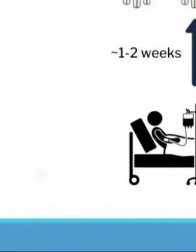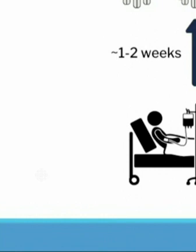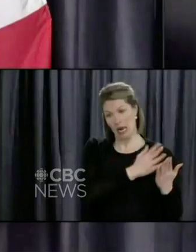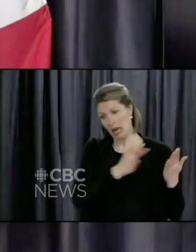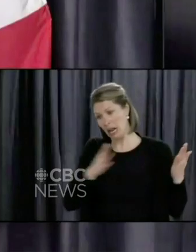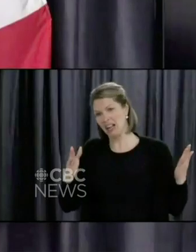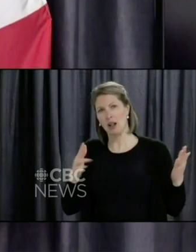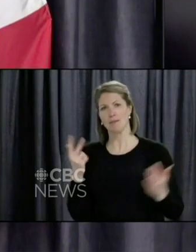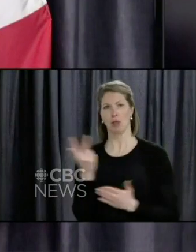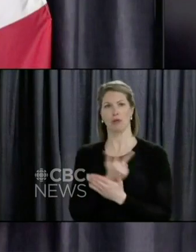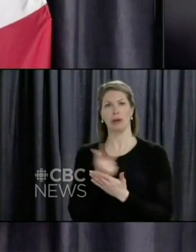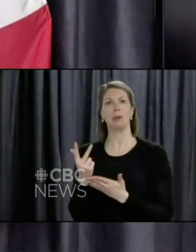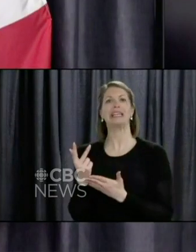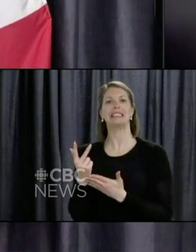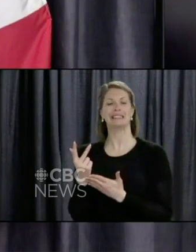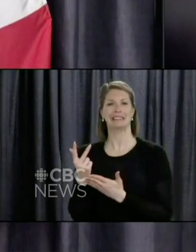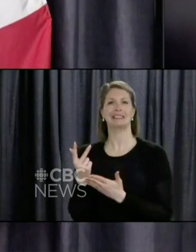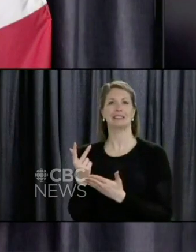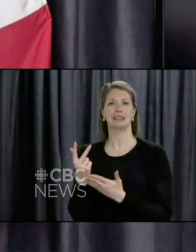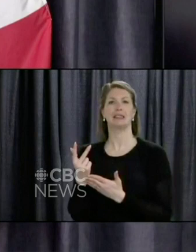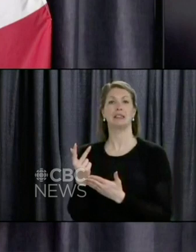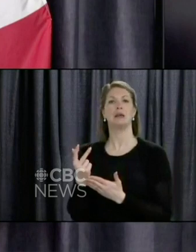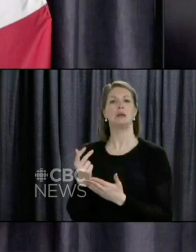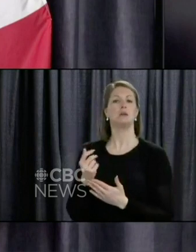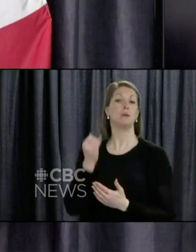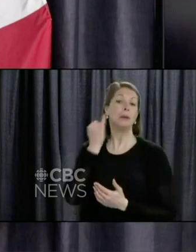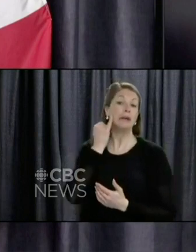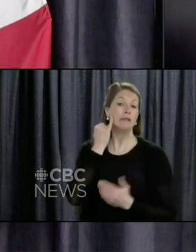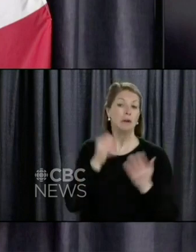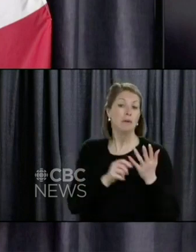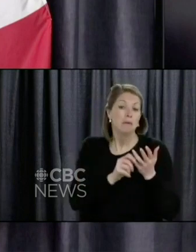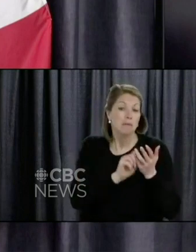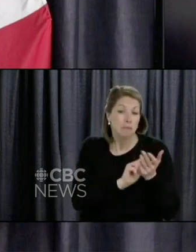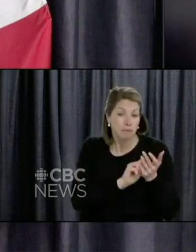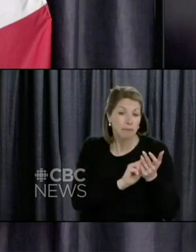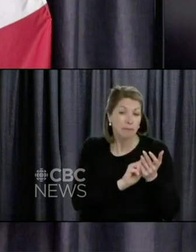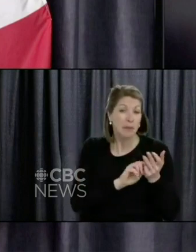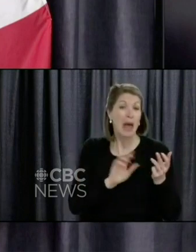the effectiveness of public health measures, it'll take about 3 to 4 weeks.